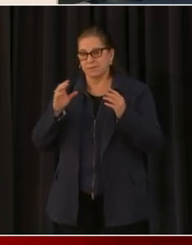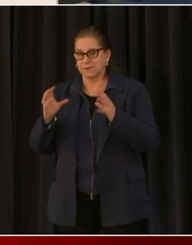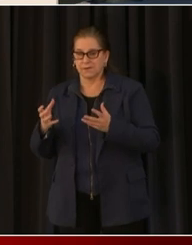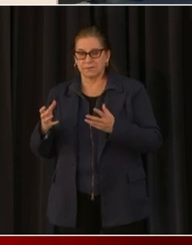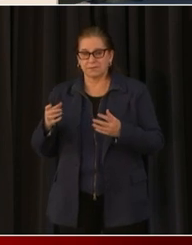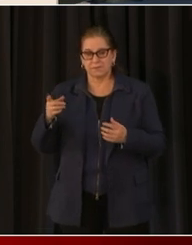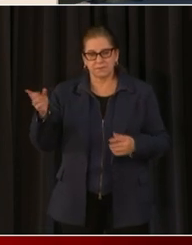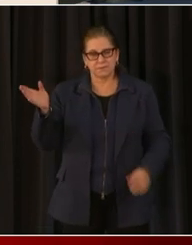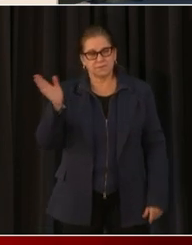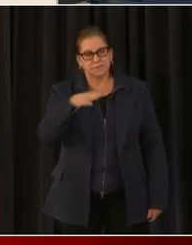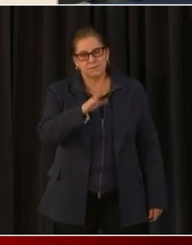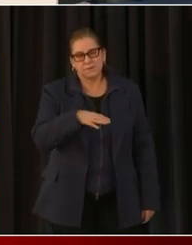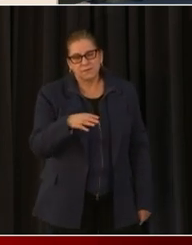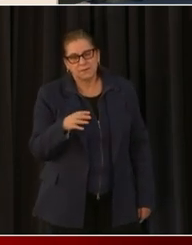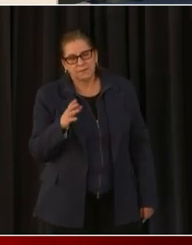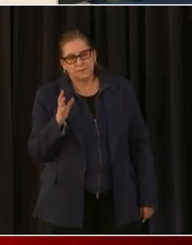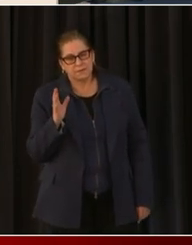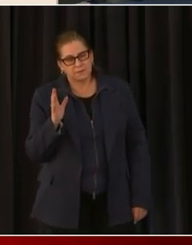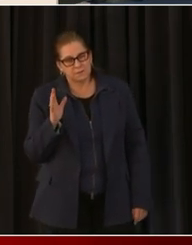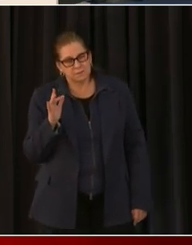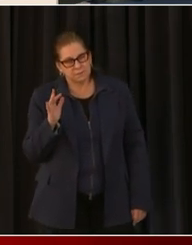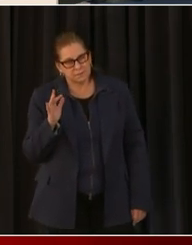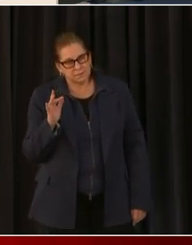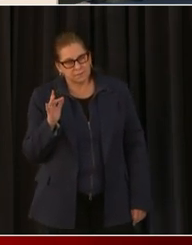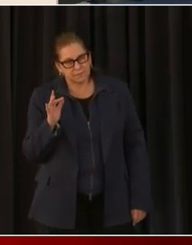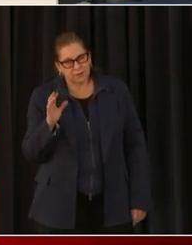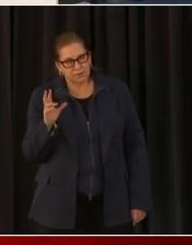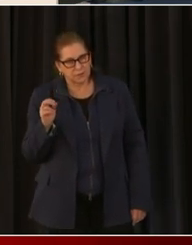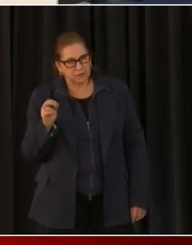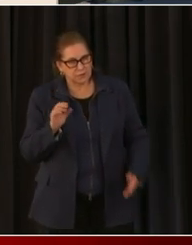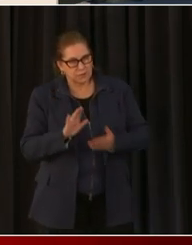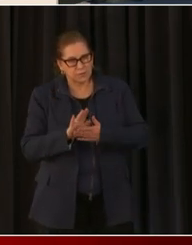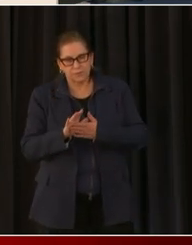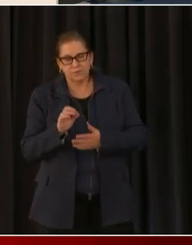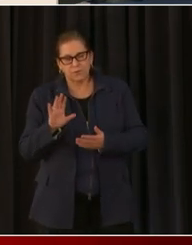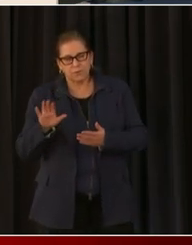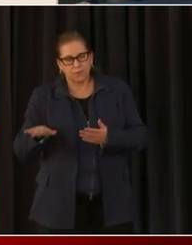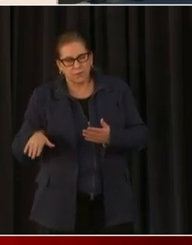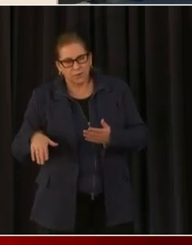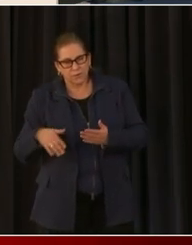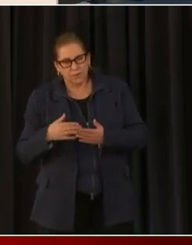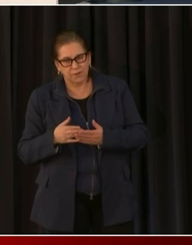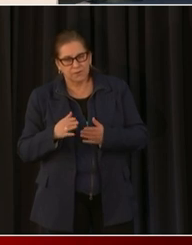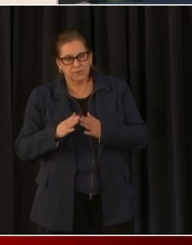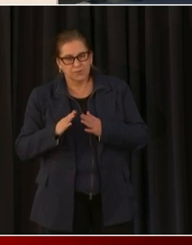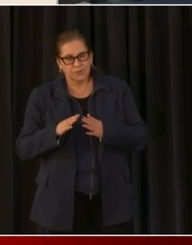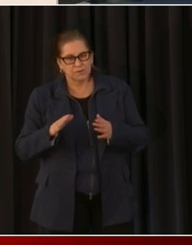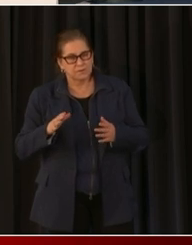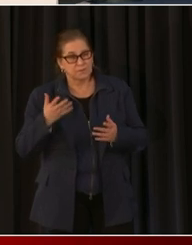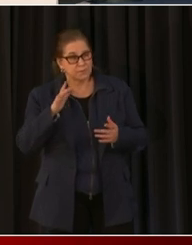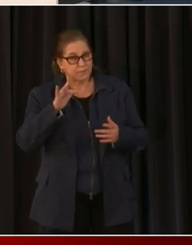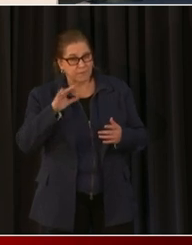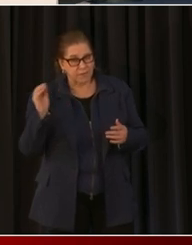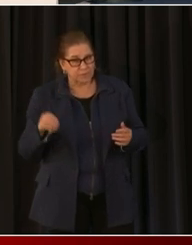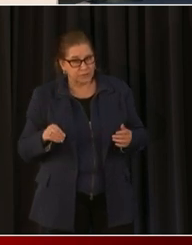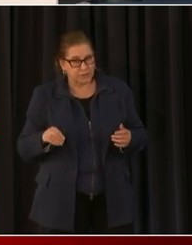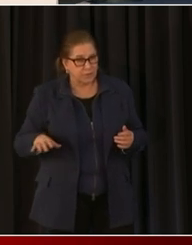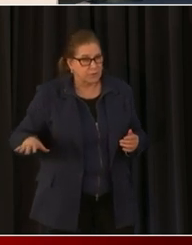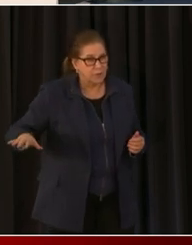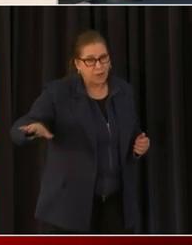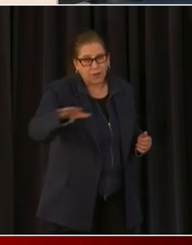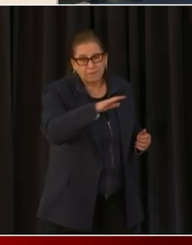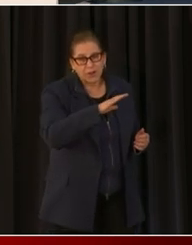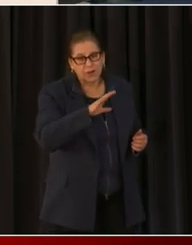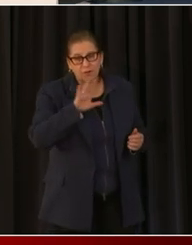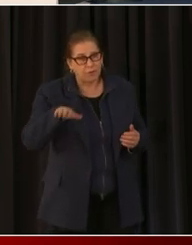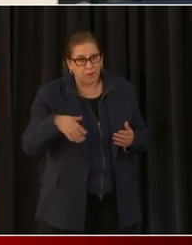the 25 to 30%, is that citywide or every school? I mean, we know that probably some schools have more than 25% that need this and some